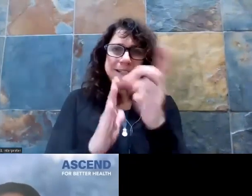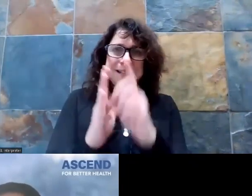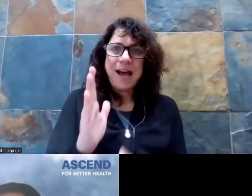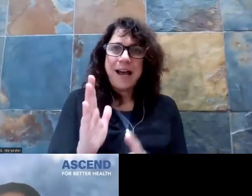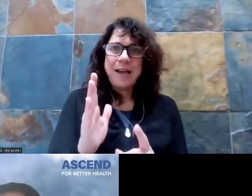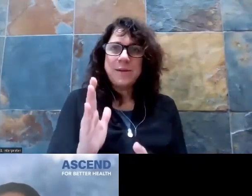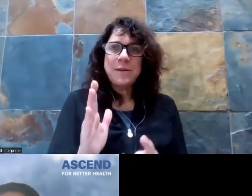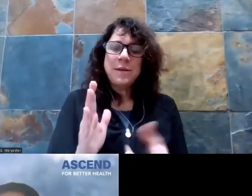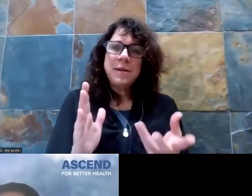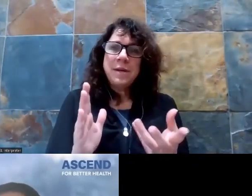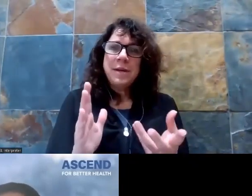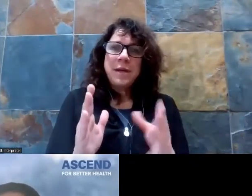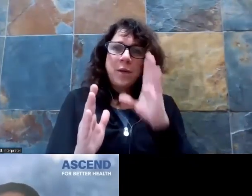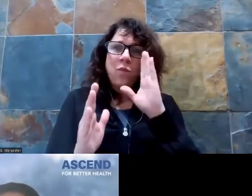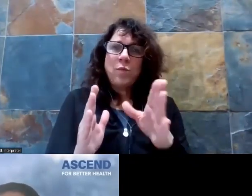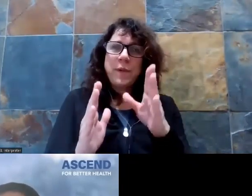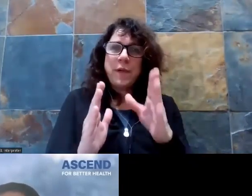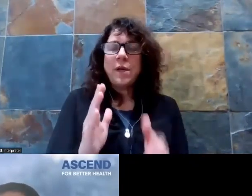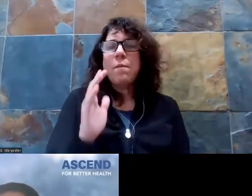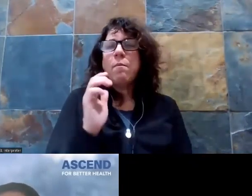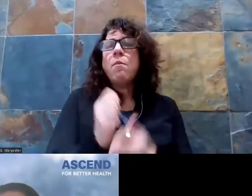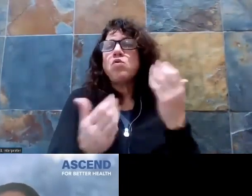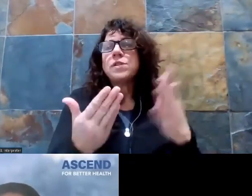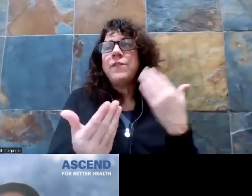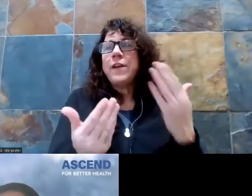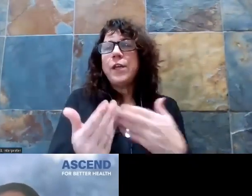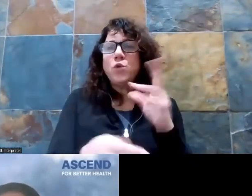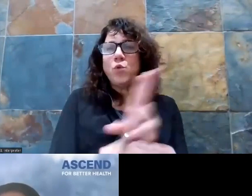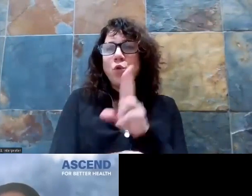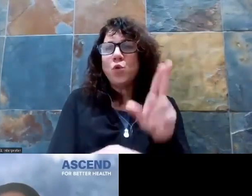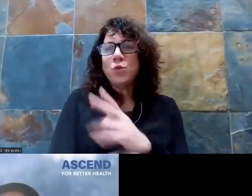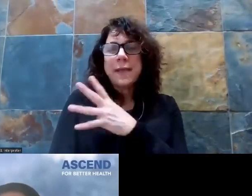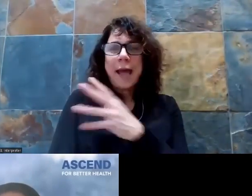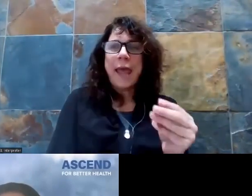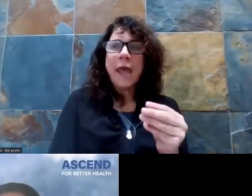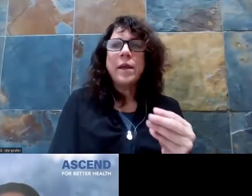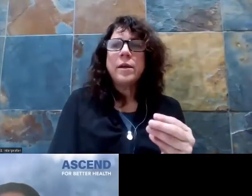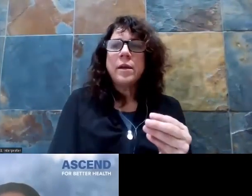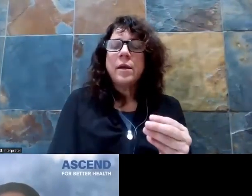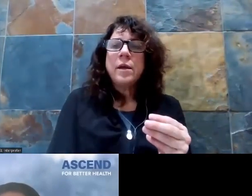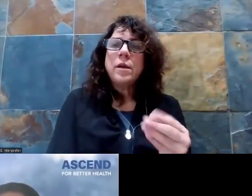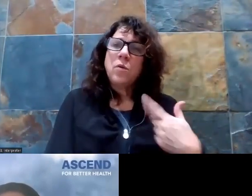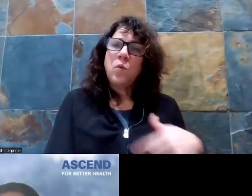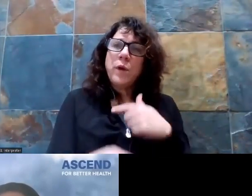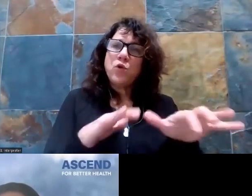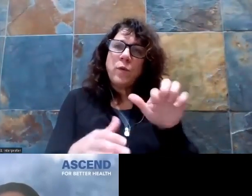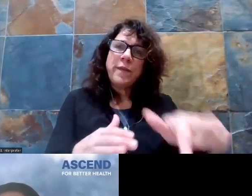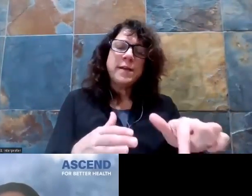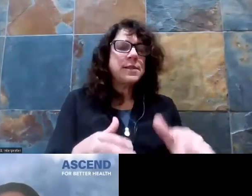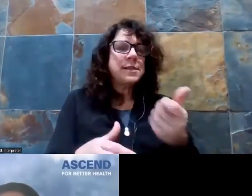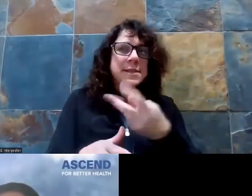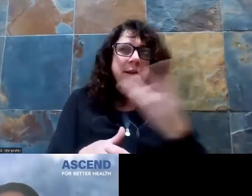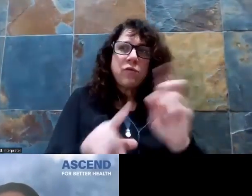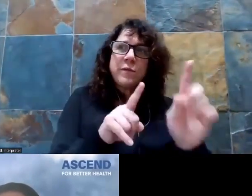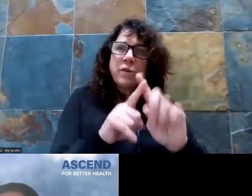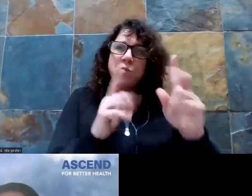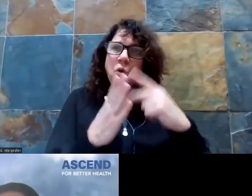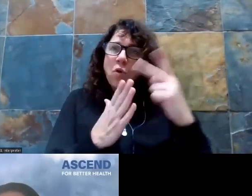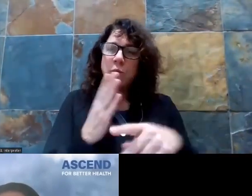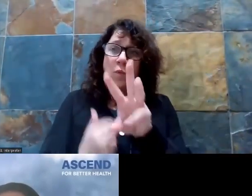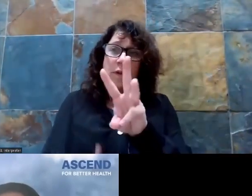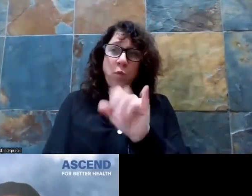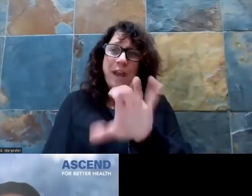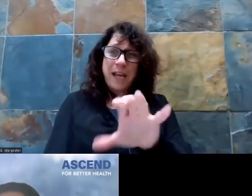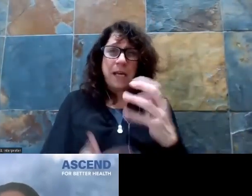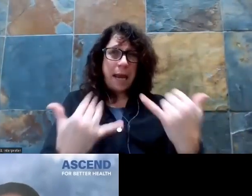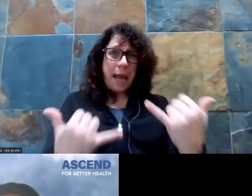designed so that it will be most convenient for you to use? And that, in fact, we're doing this in a number of our programs. We're doing this with WIC right